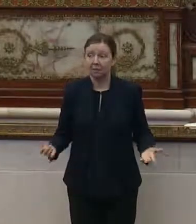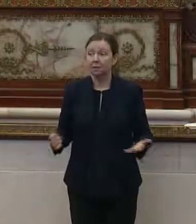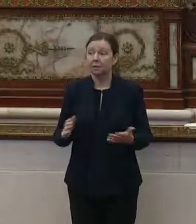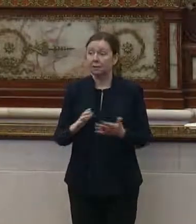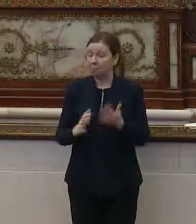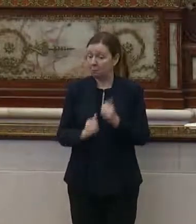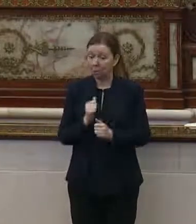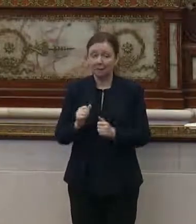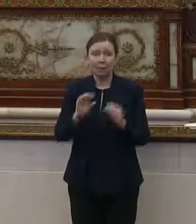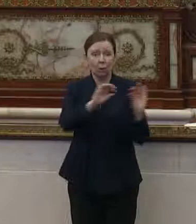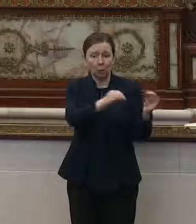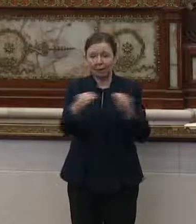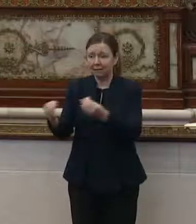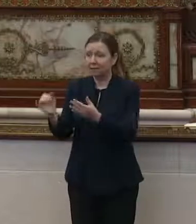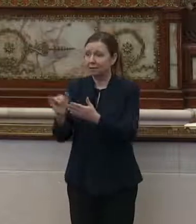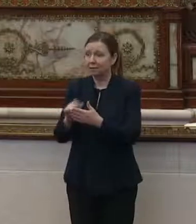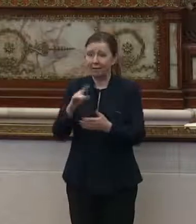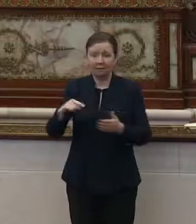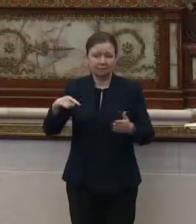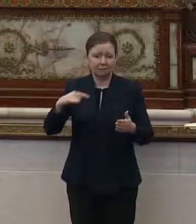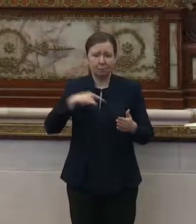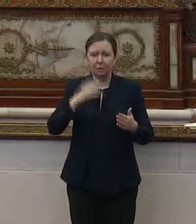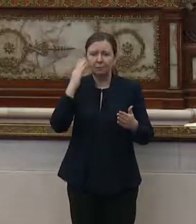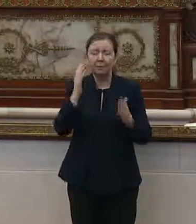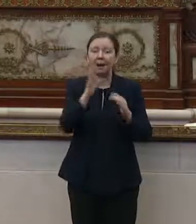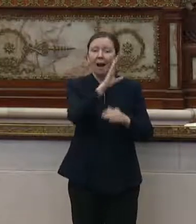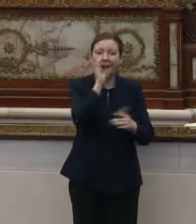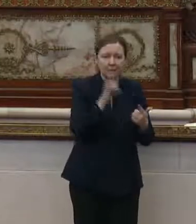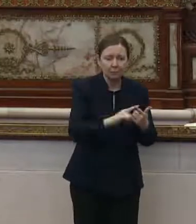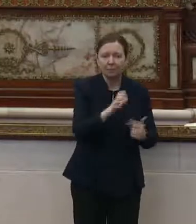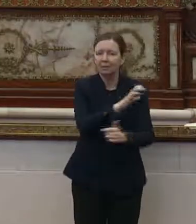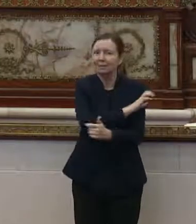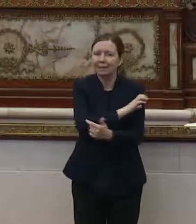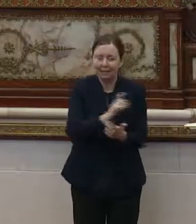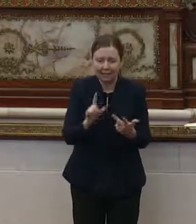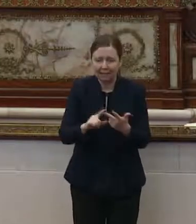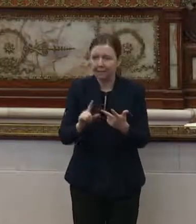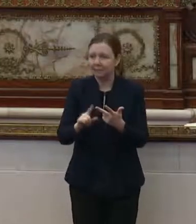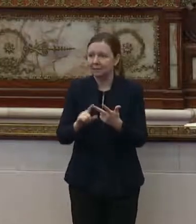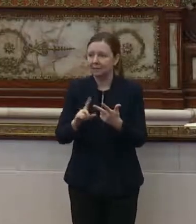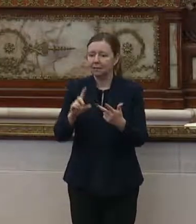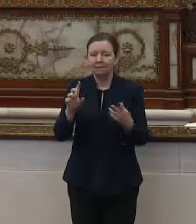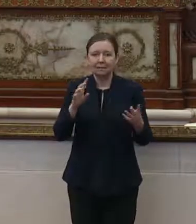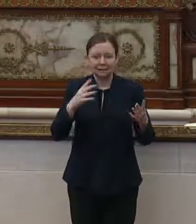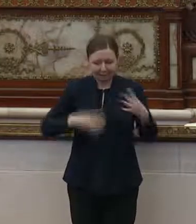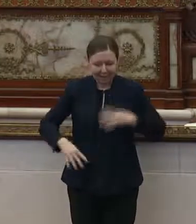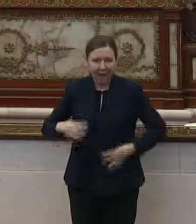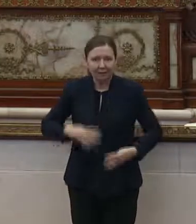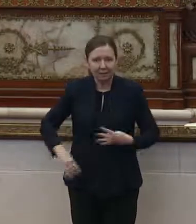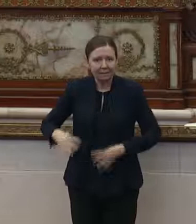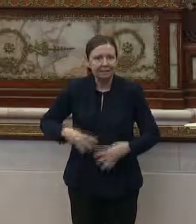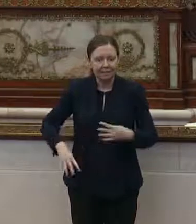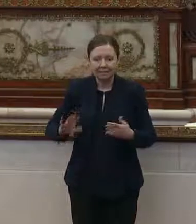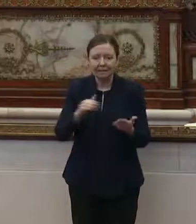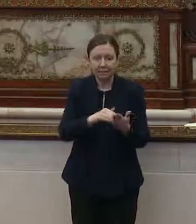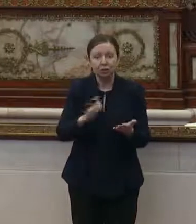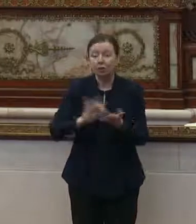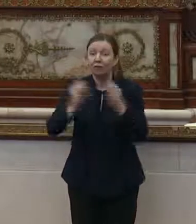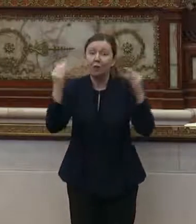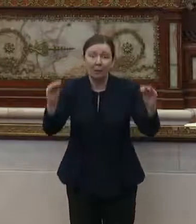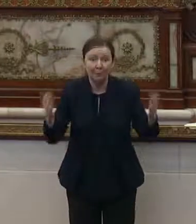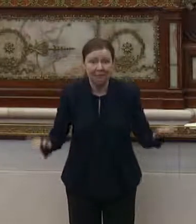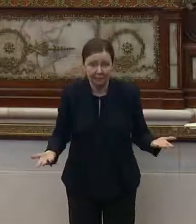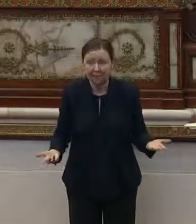for the most part, organizations that you are very familiar with. There are the hospitals, there are the clinics, there are dialysis centers, there are pharmacies. There